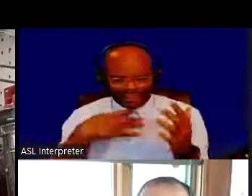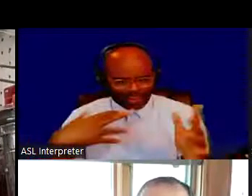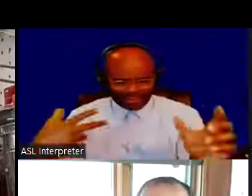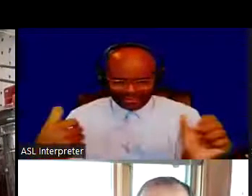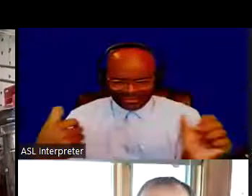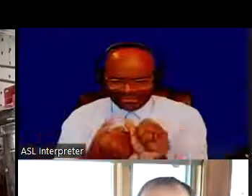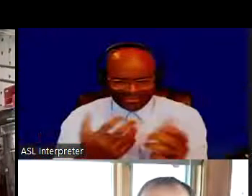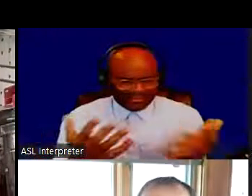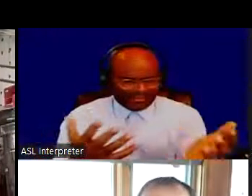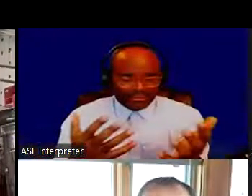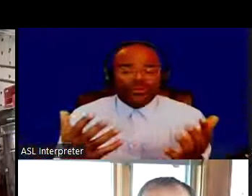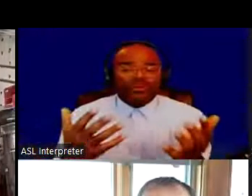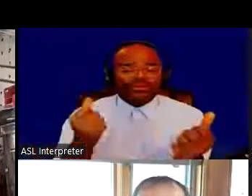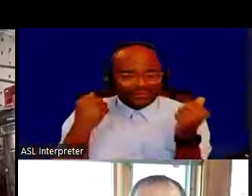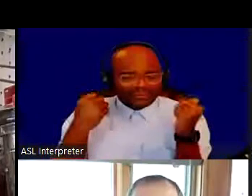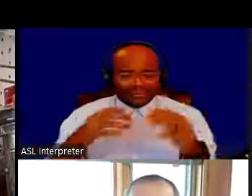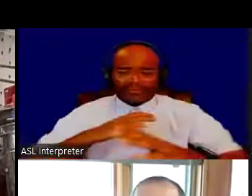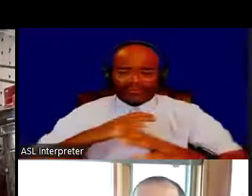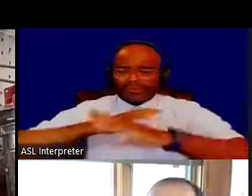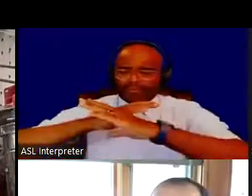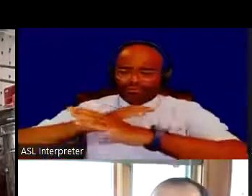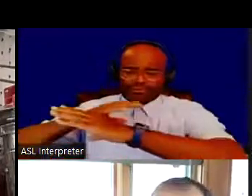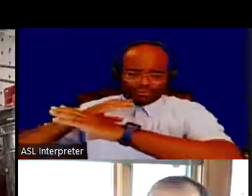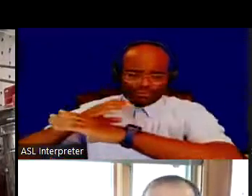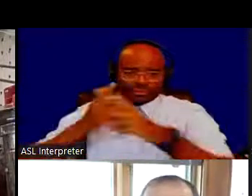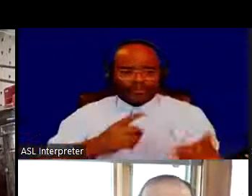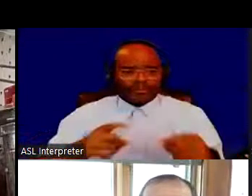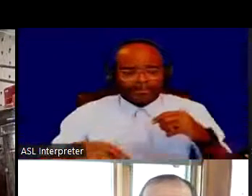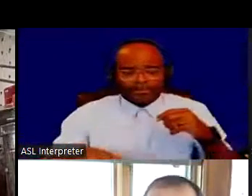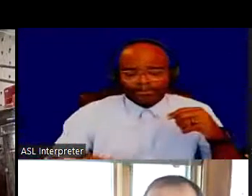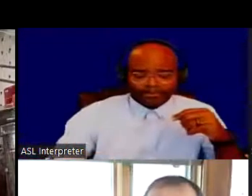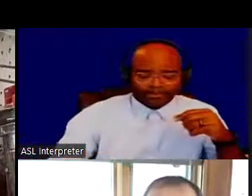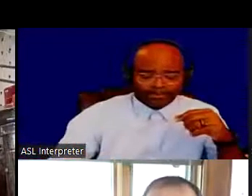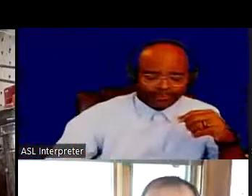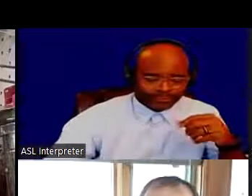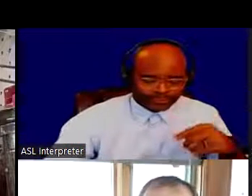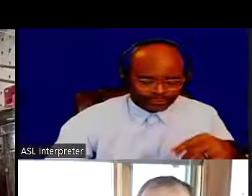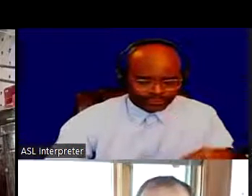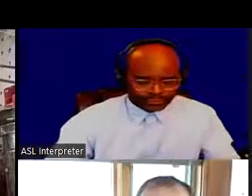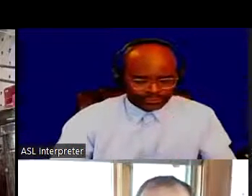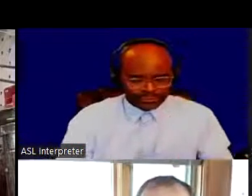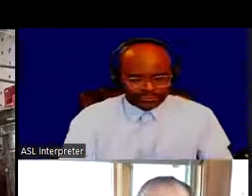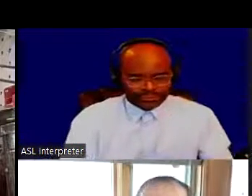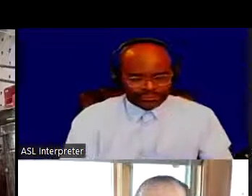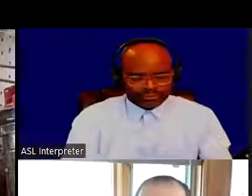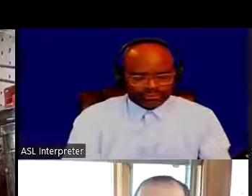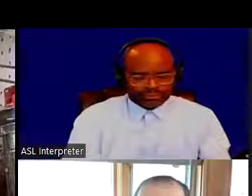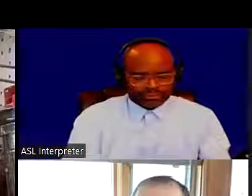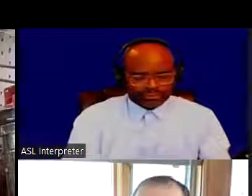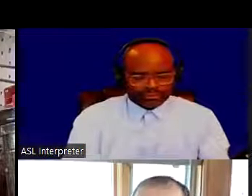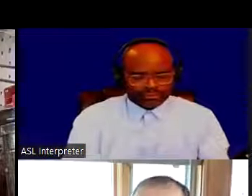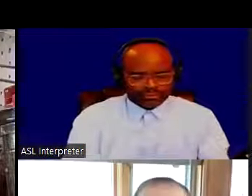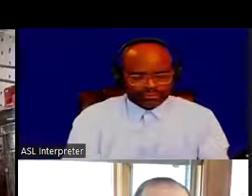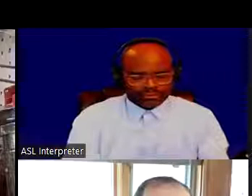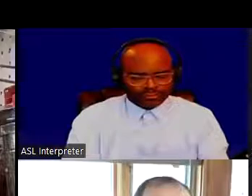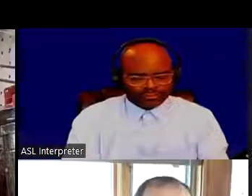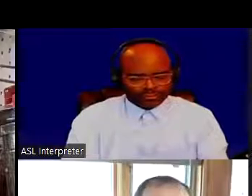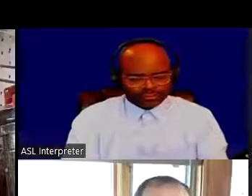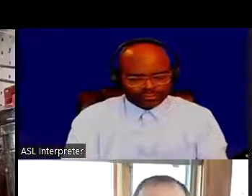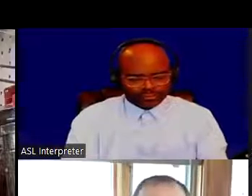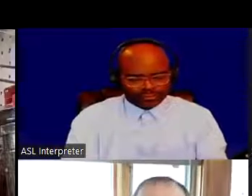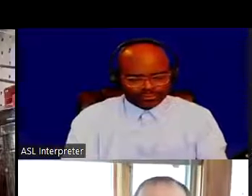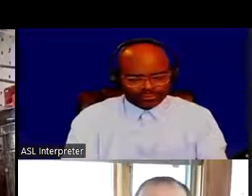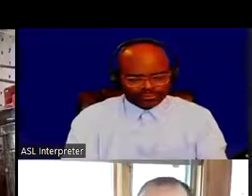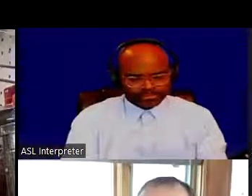and there are many barriers in your way. So the project that we set out to accomplish was to, number one,